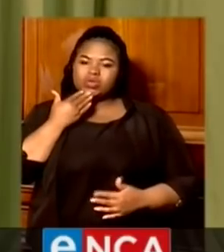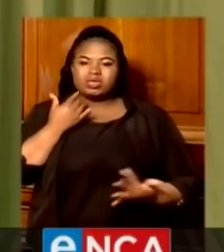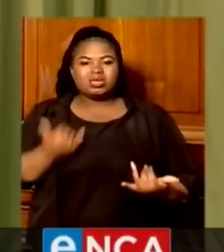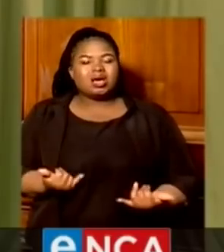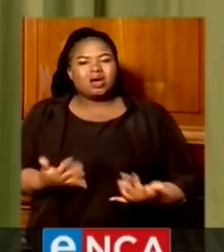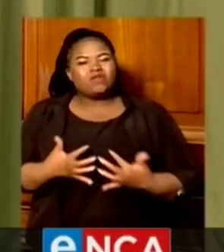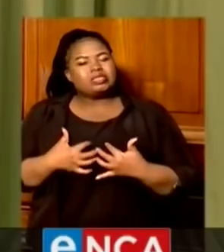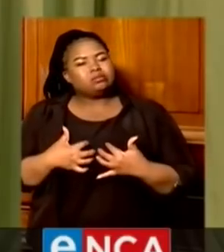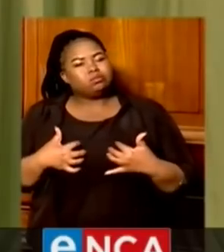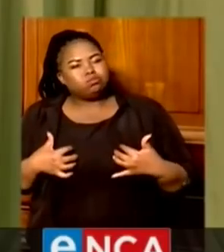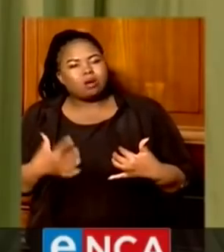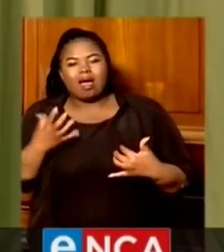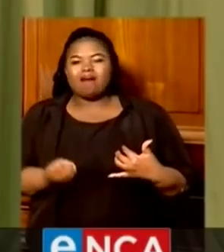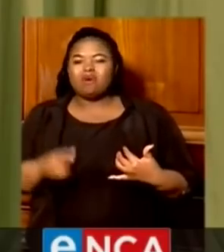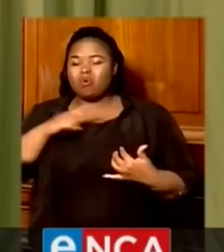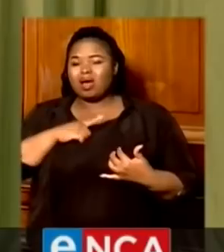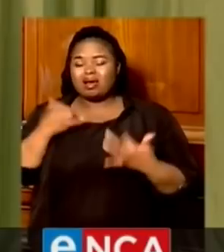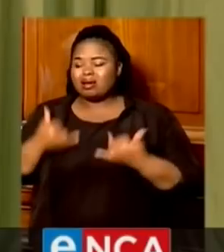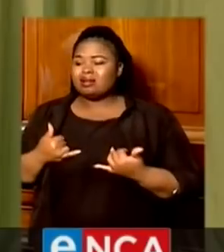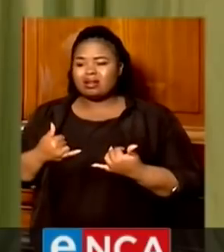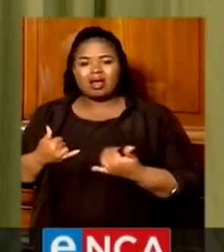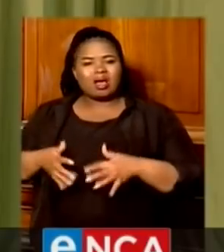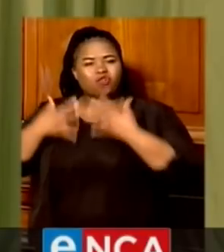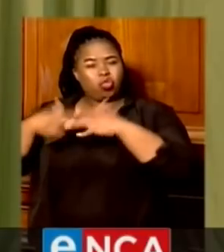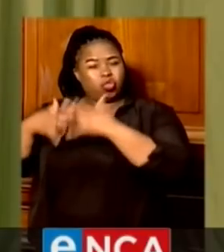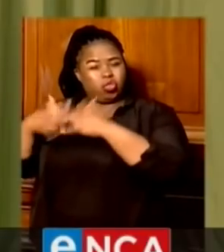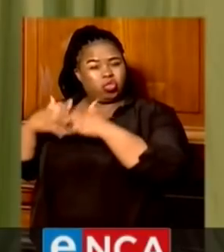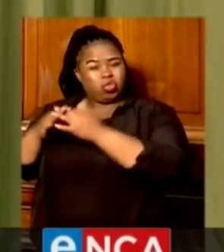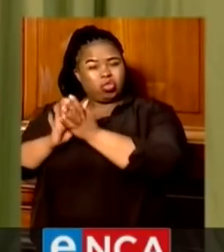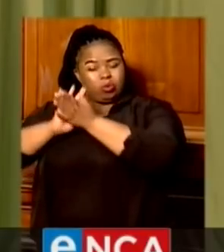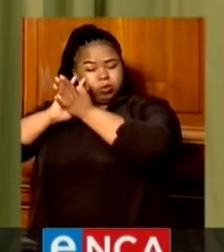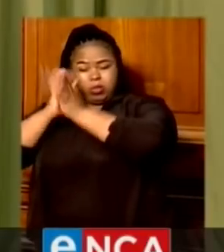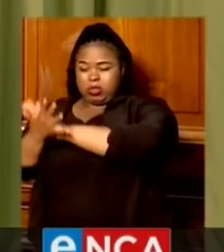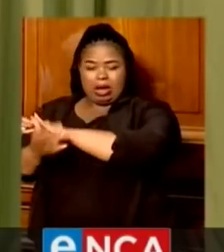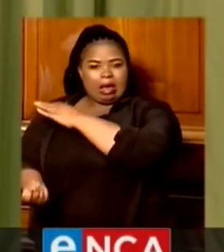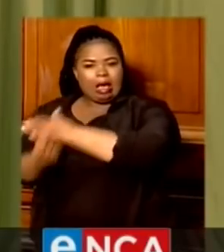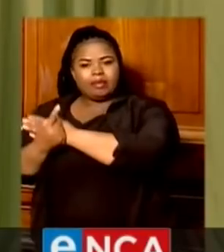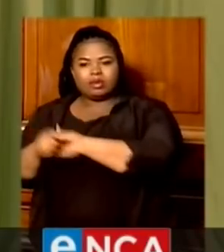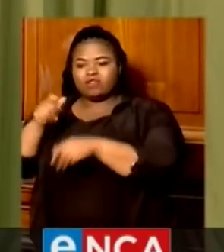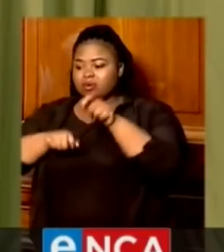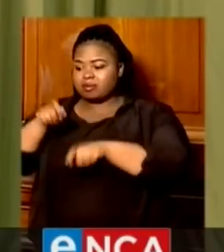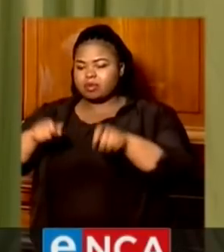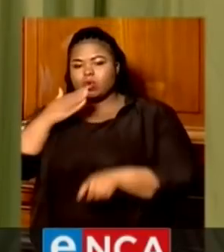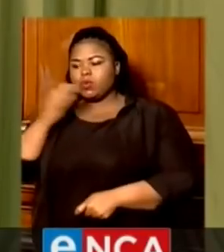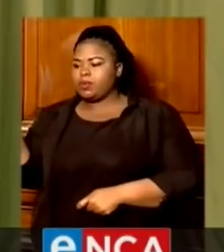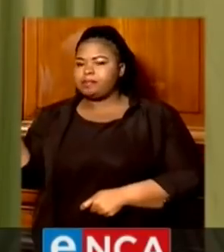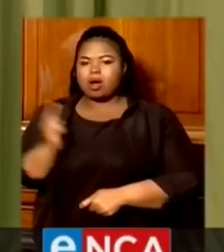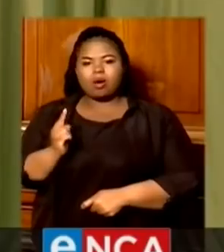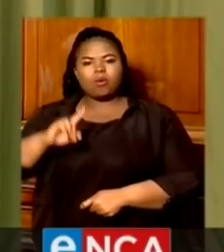sheer disruption that is caused by all of those patients who come in as a result of the